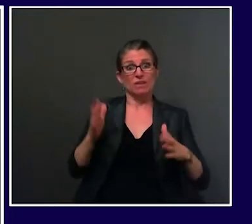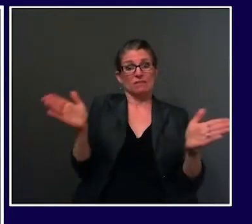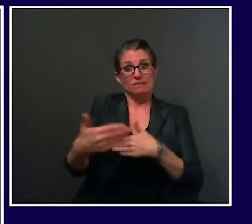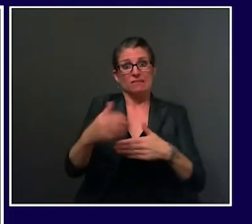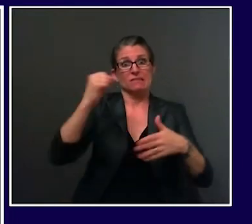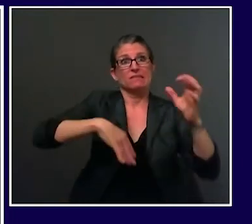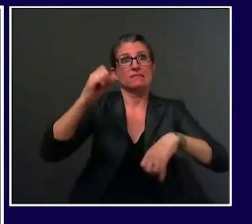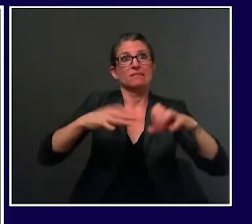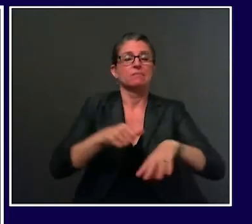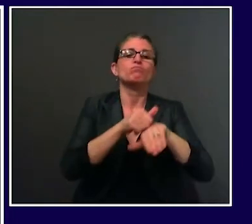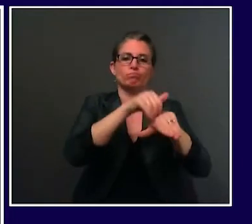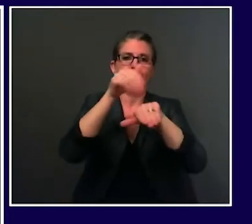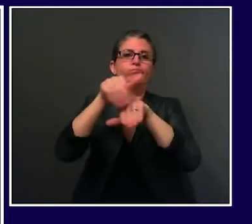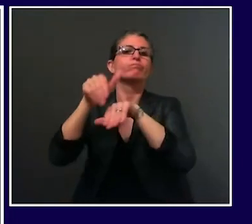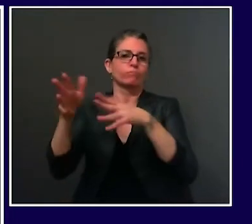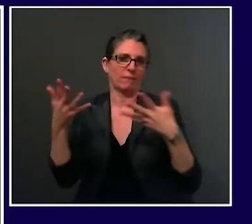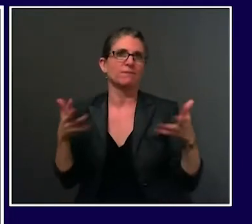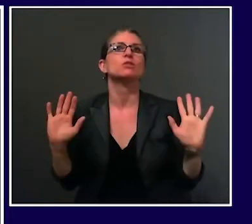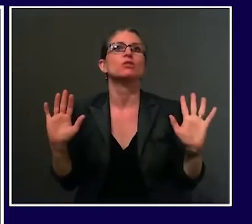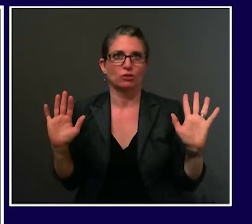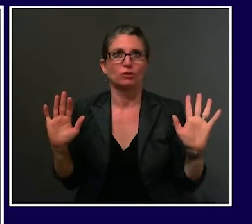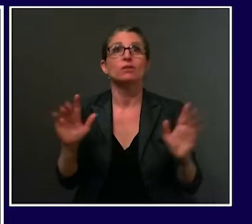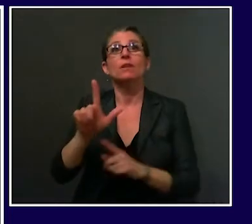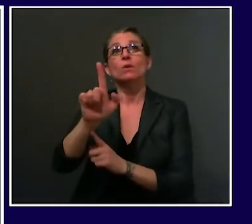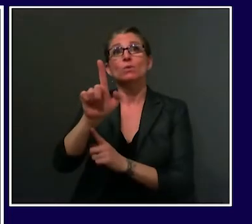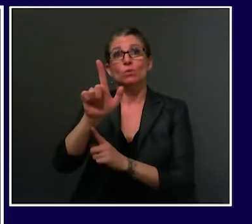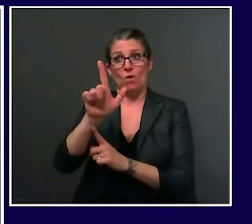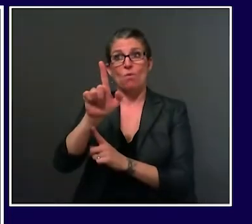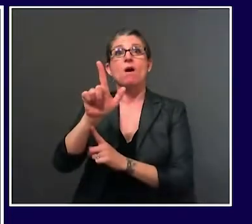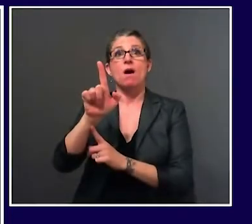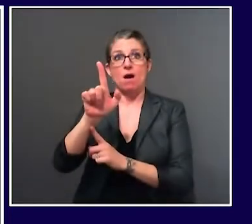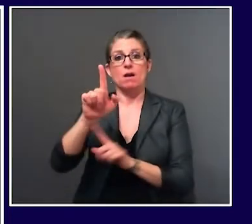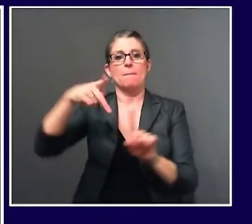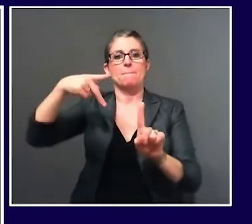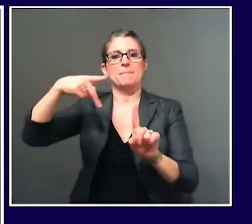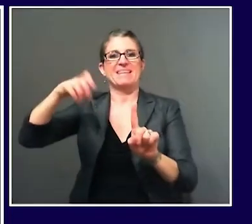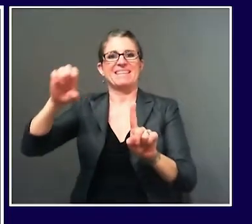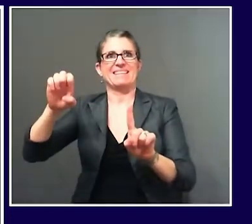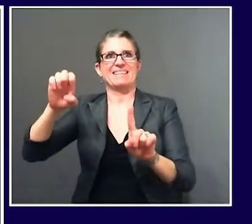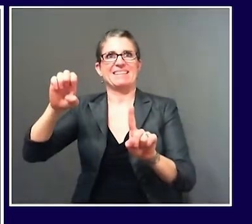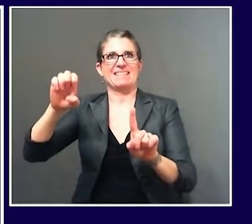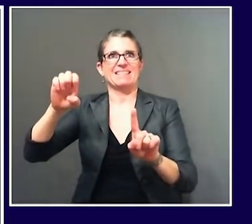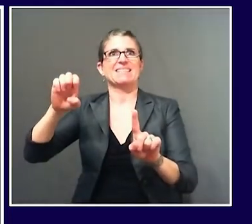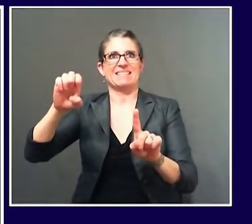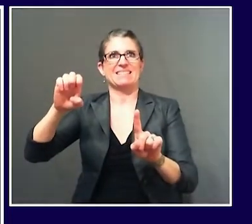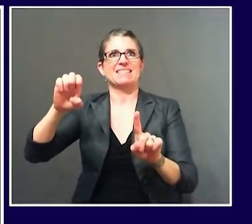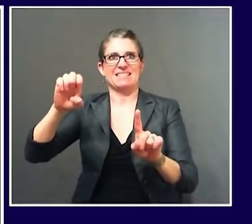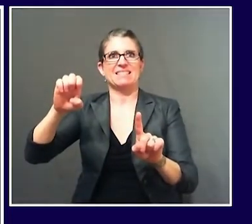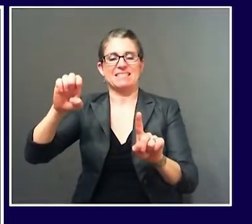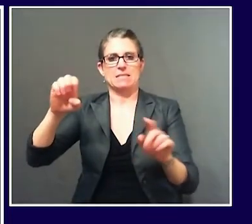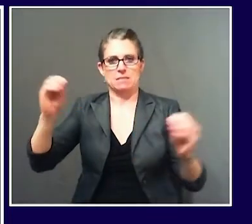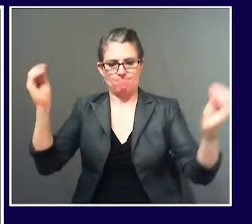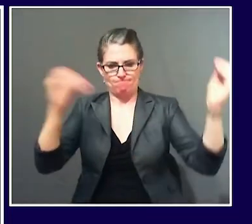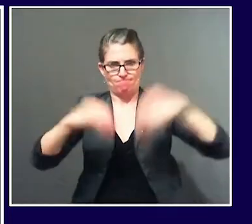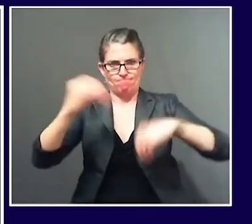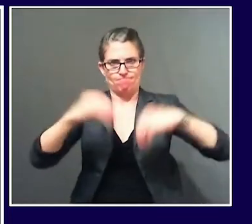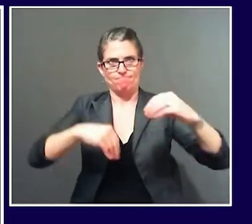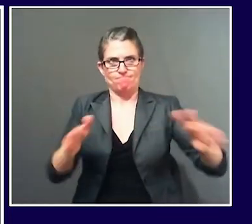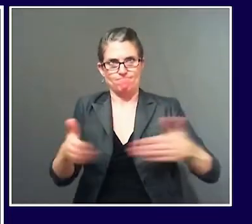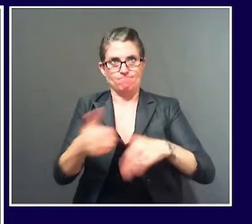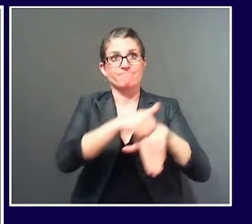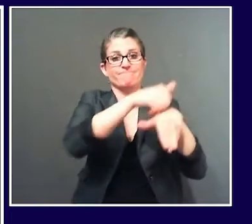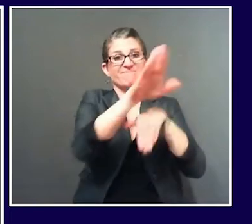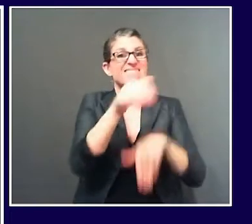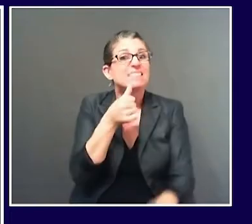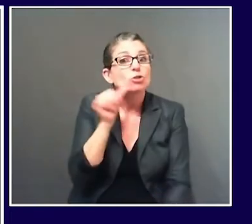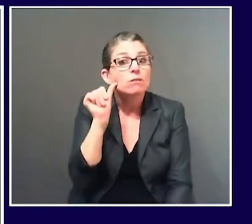Overall, of those 121 were orders of PPE that were fulfilled by Maine CDC. Just yesterday alone, in the midst